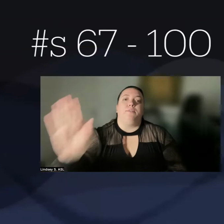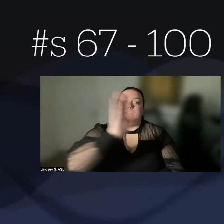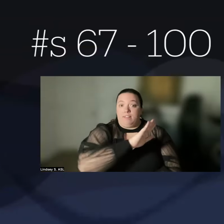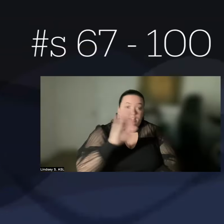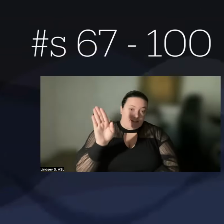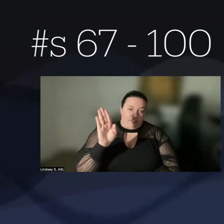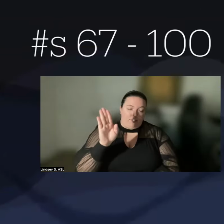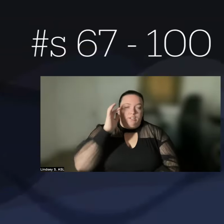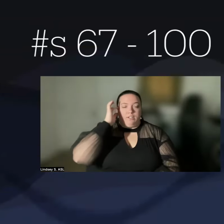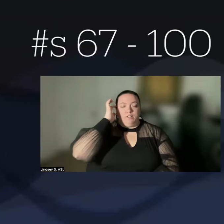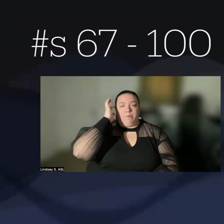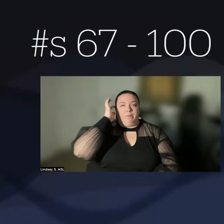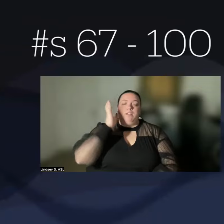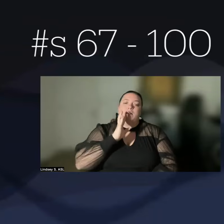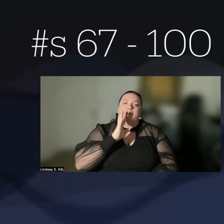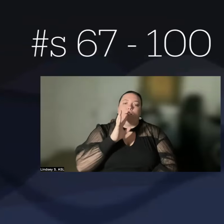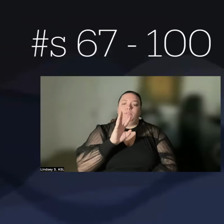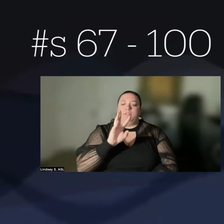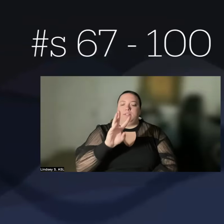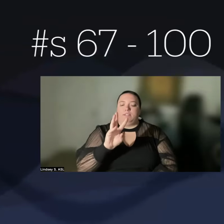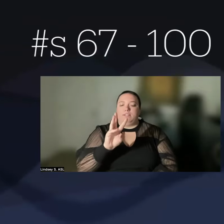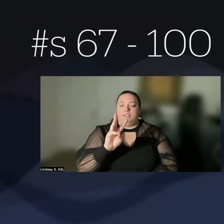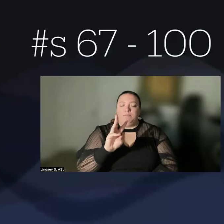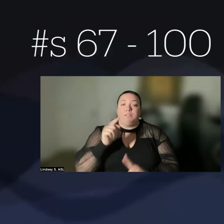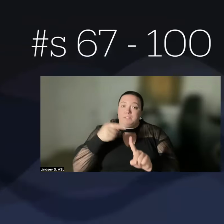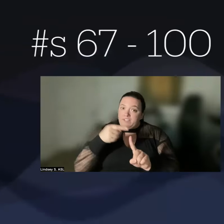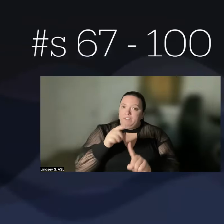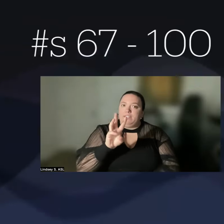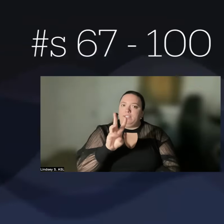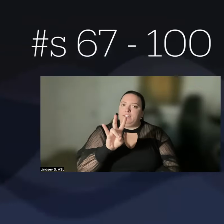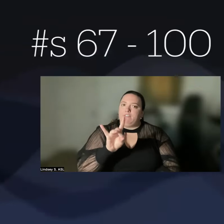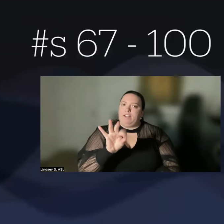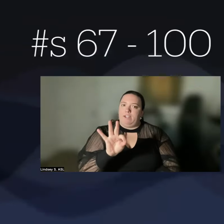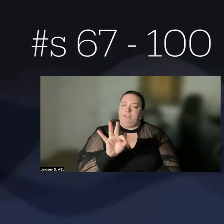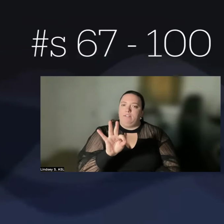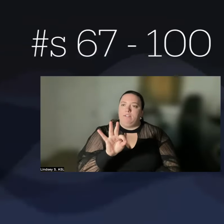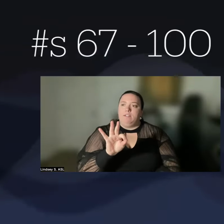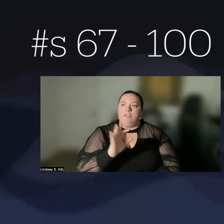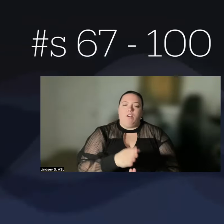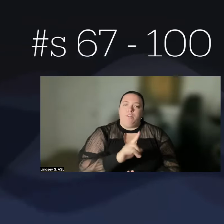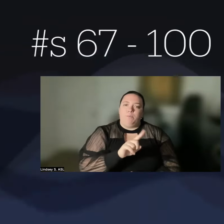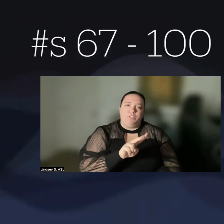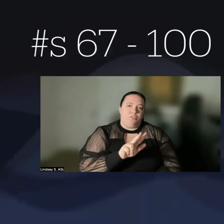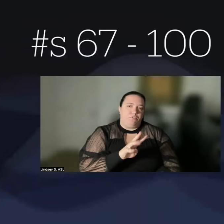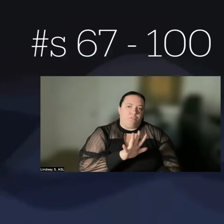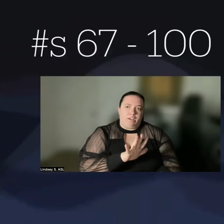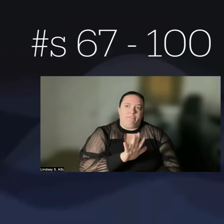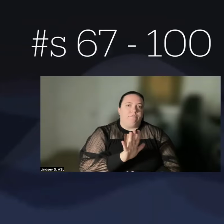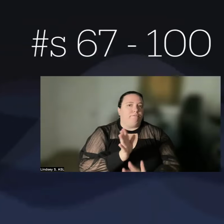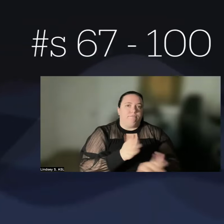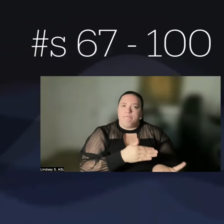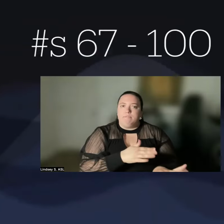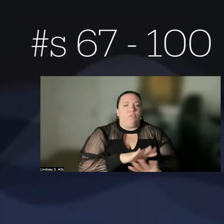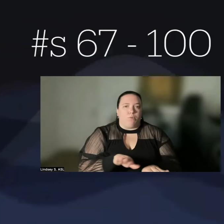Going through this section. So when we talk about specifically 6, 7, 8, 9, all the 1, 2, 3, 4,